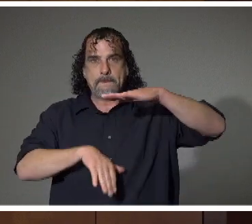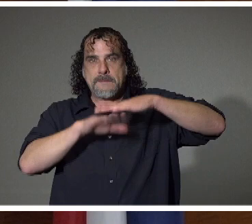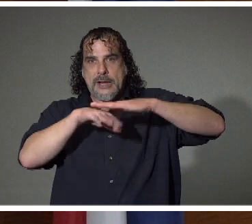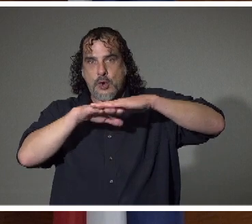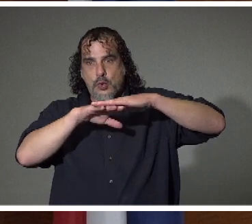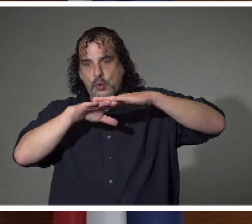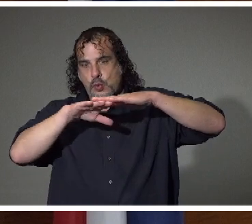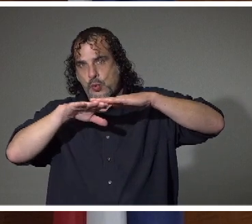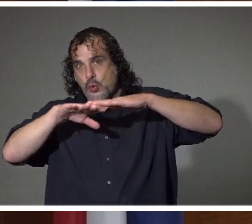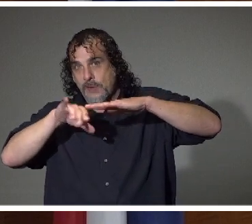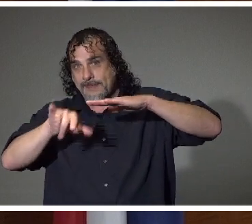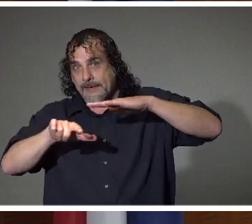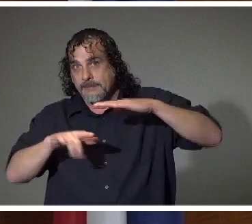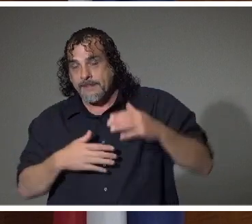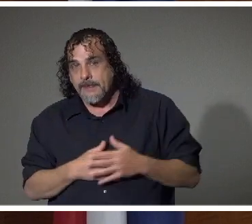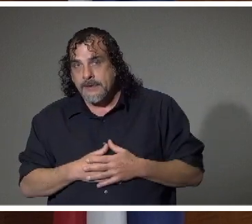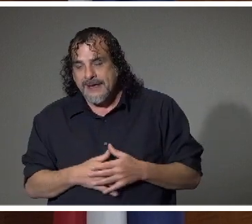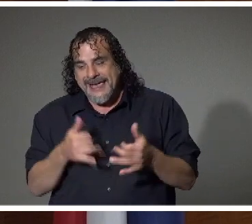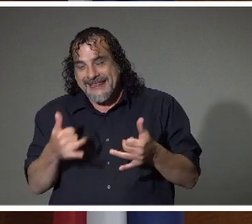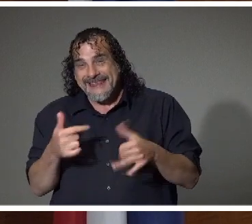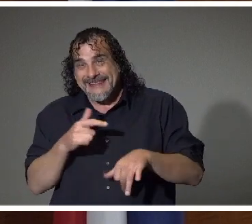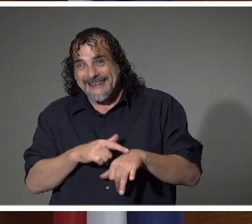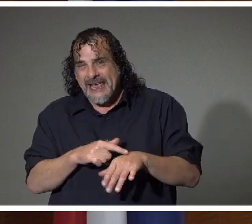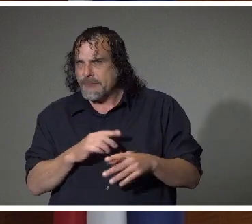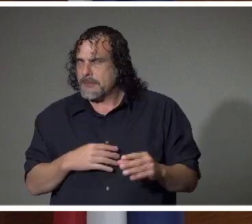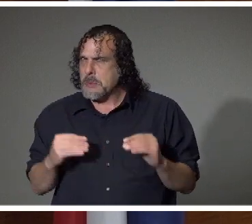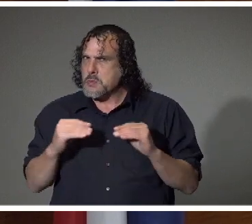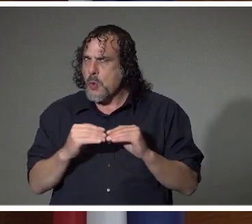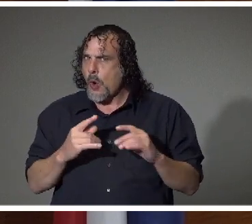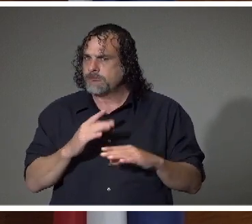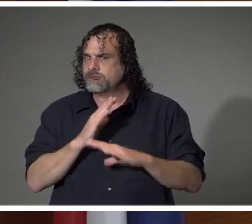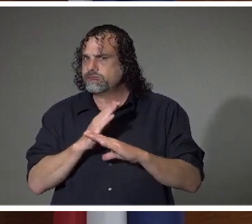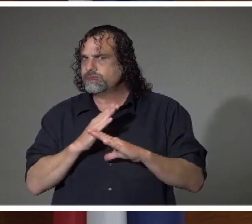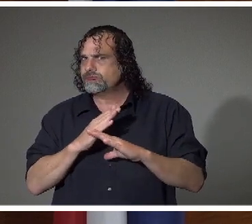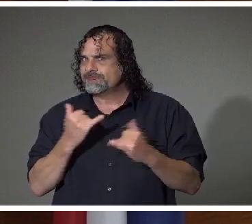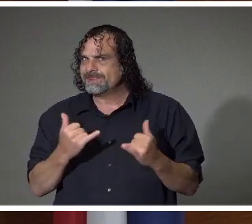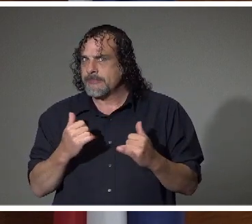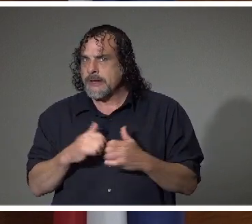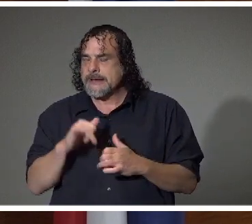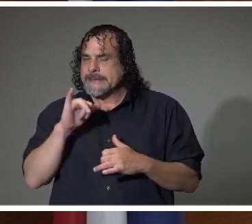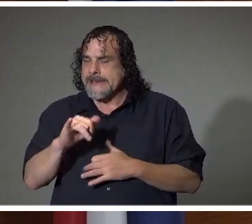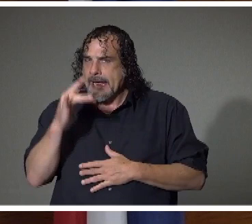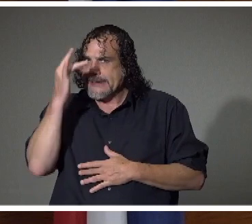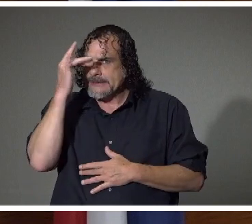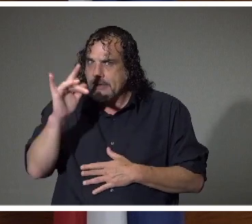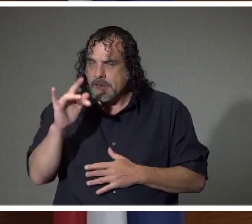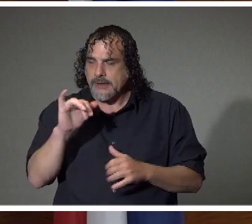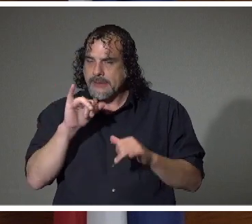plateau. This is the time to be even more vigilant. Again, stay smart,